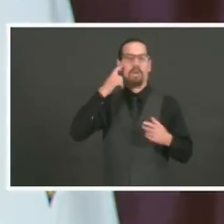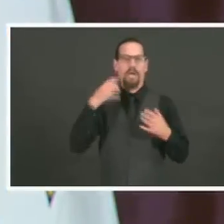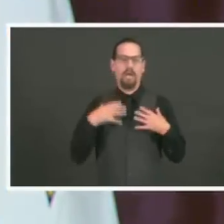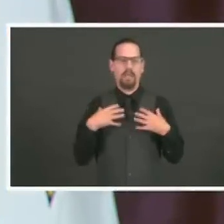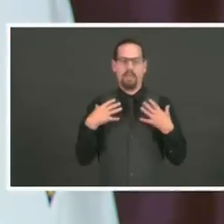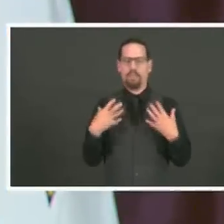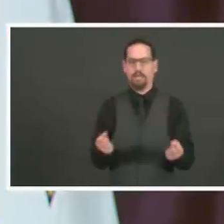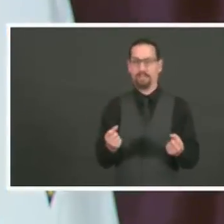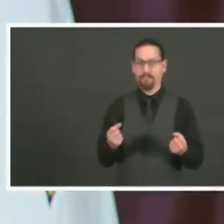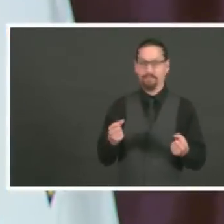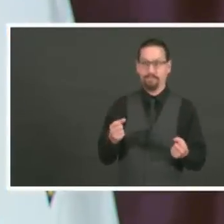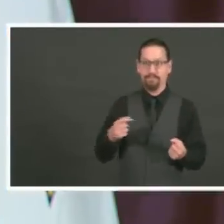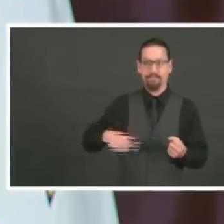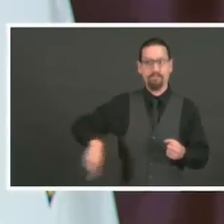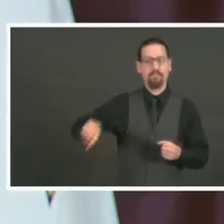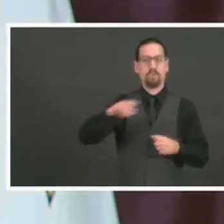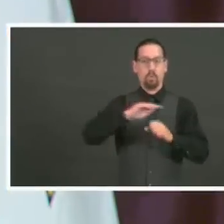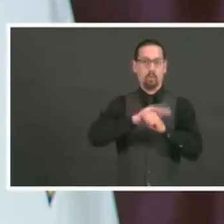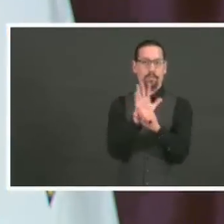pandemic.